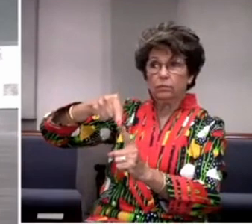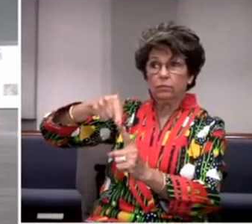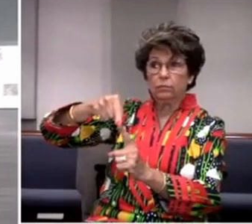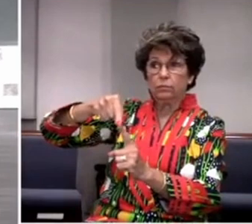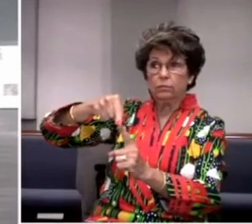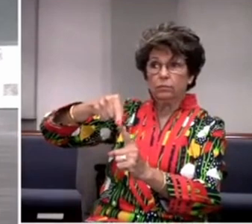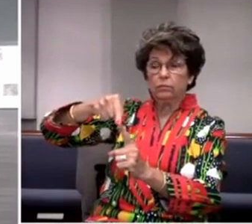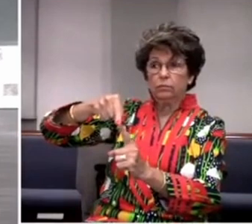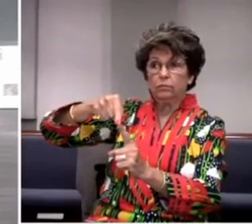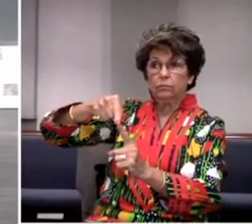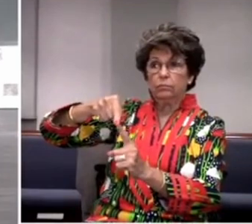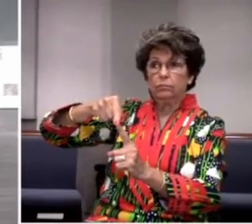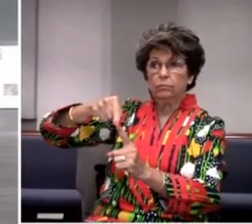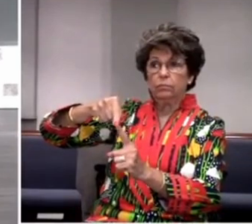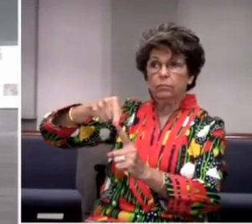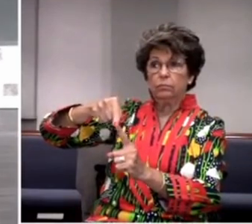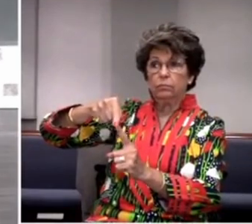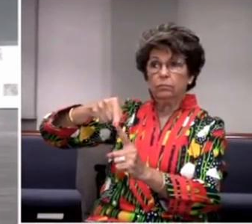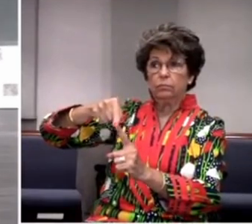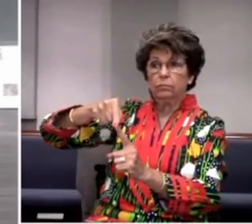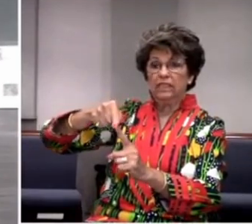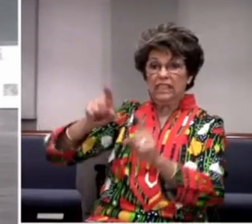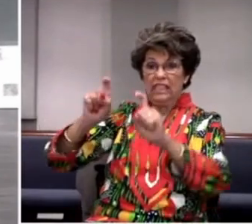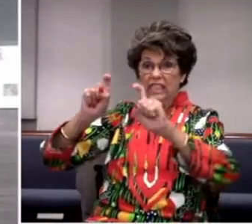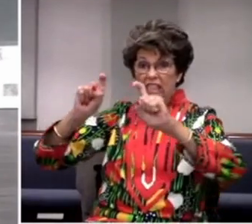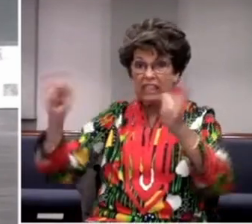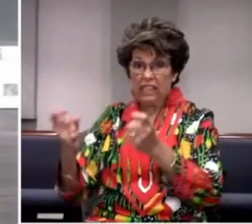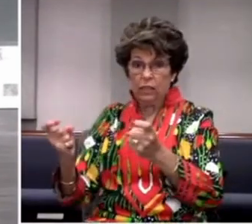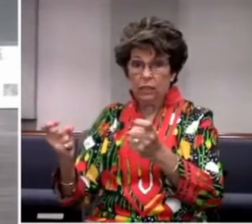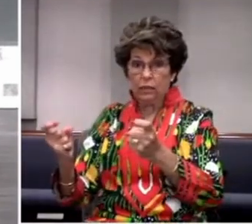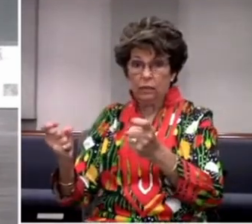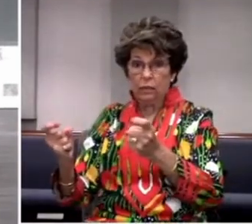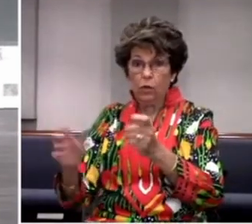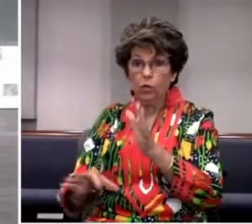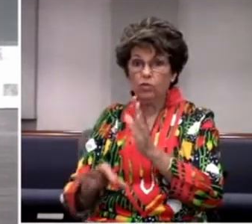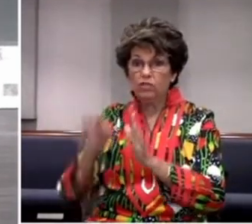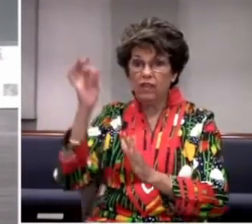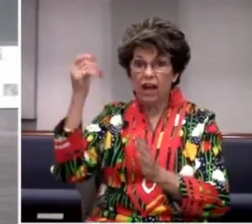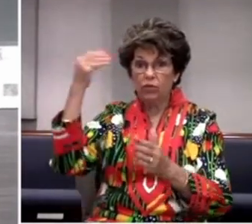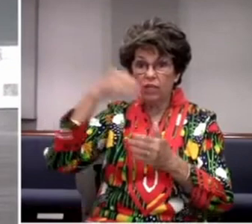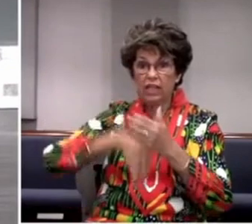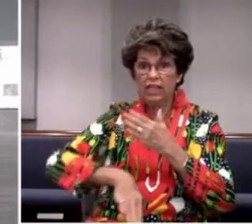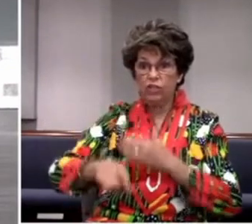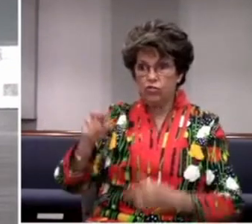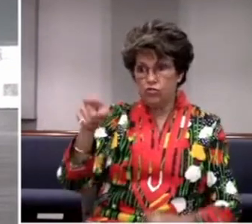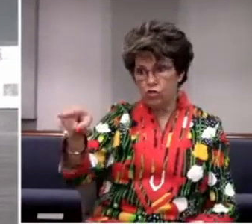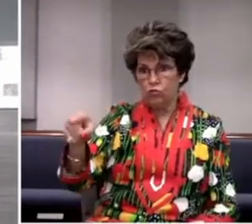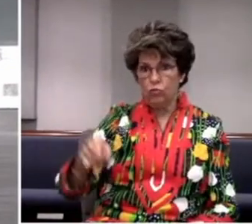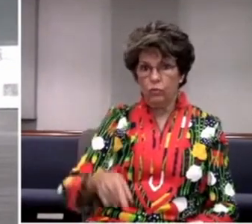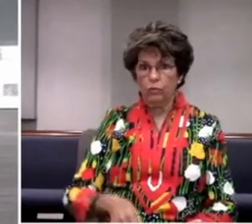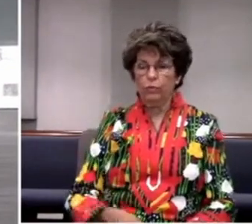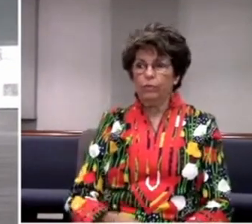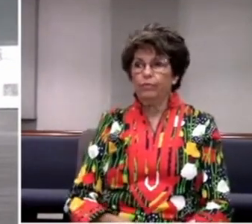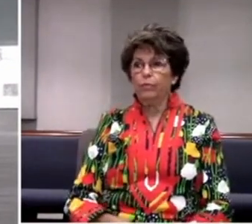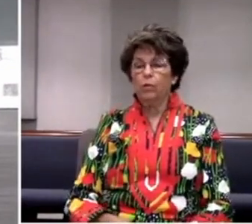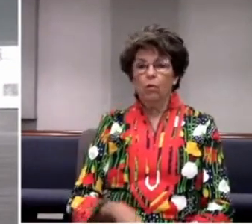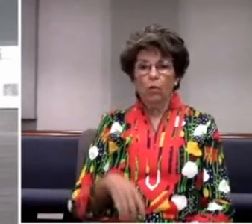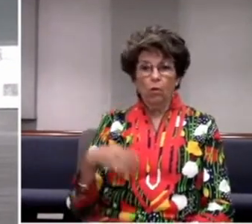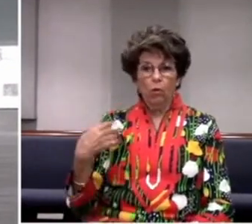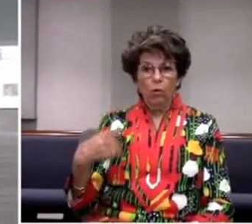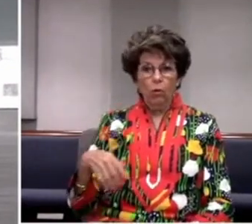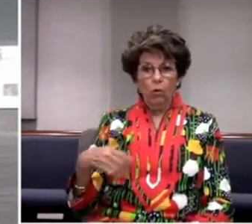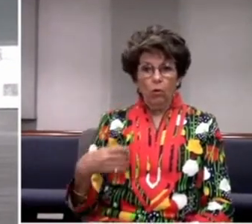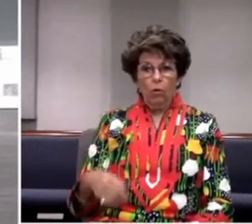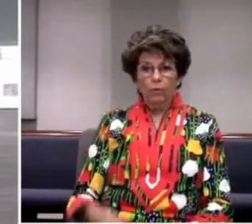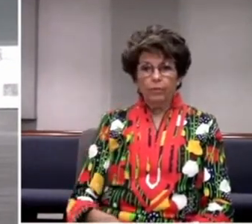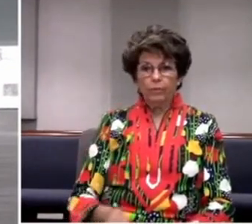say that word, iniquity was found in thee. Oh boy.